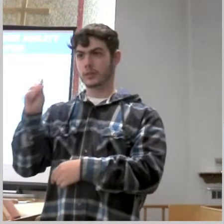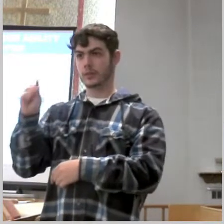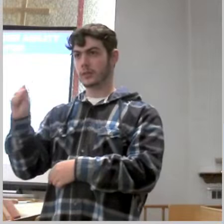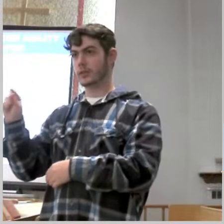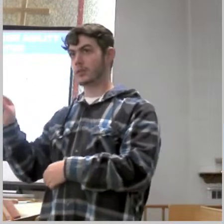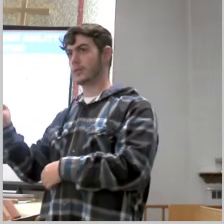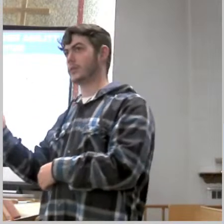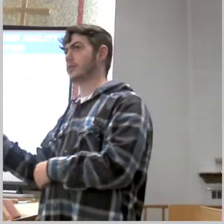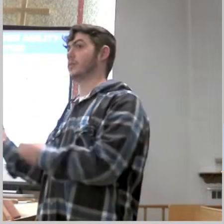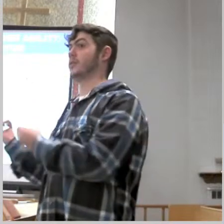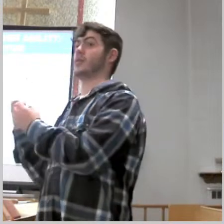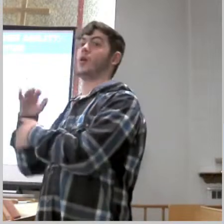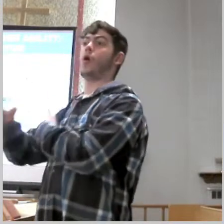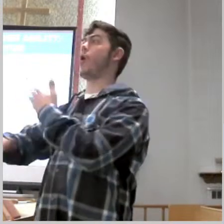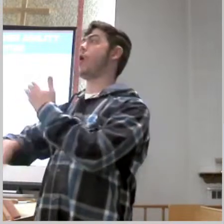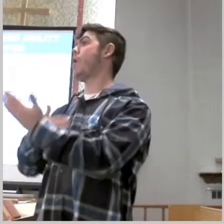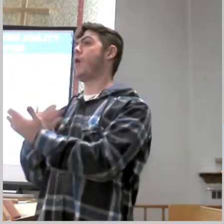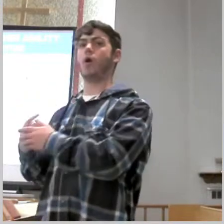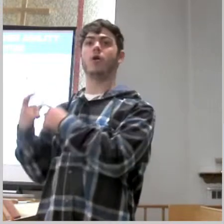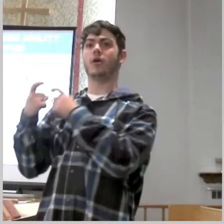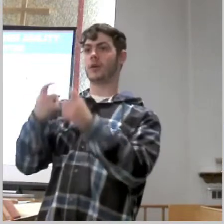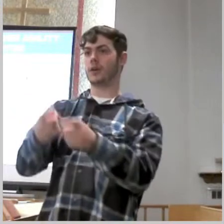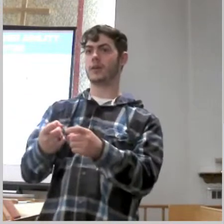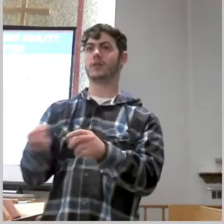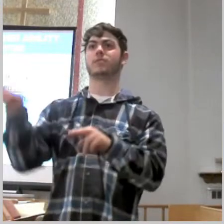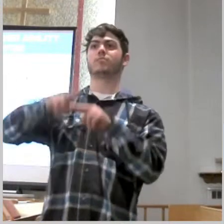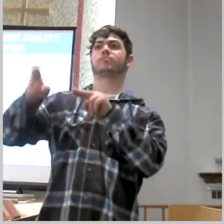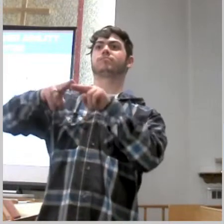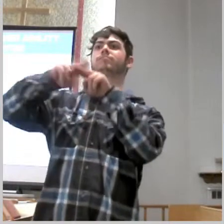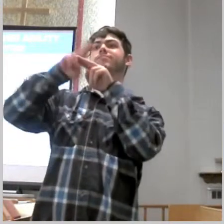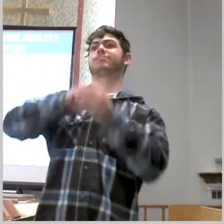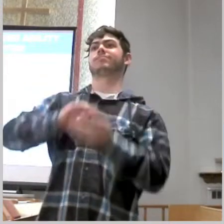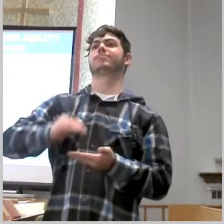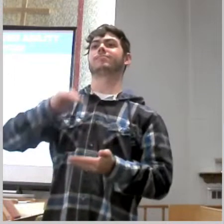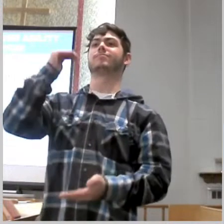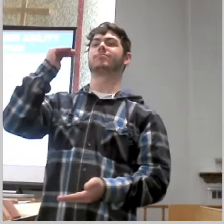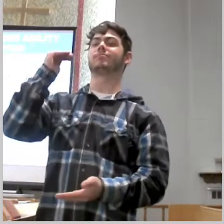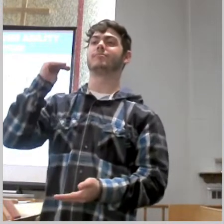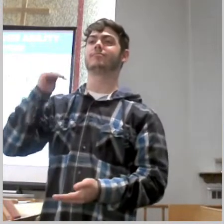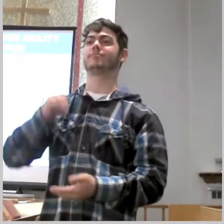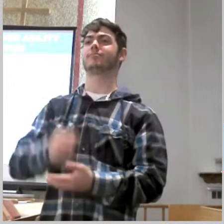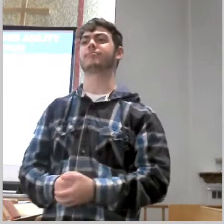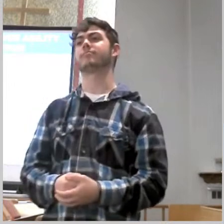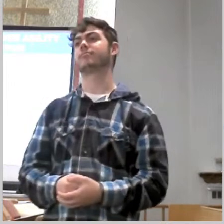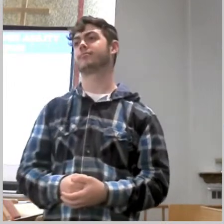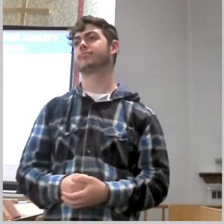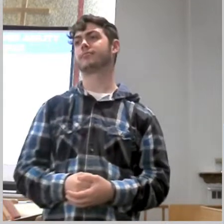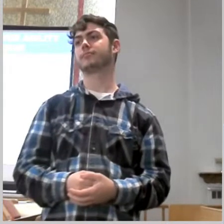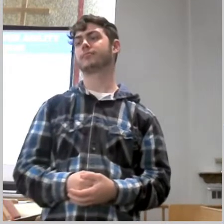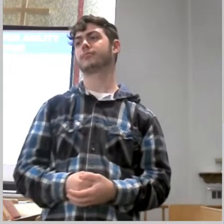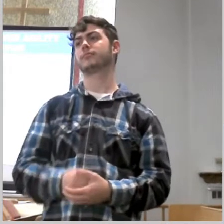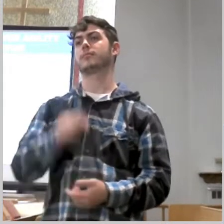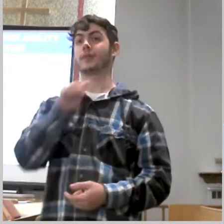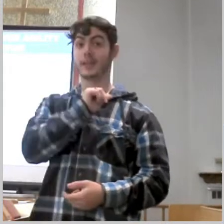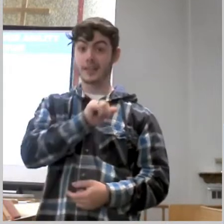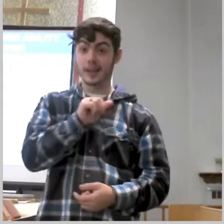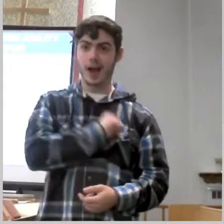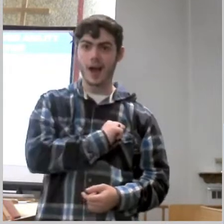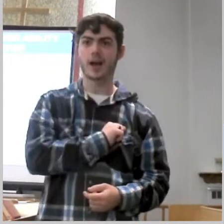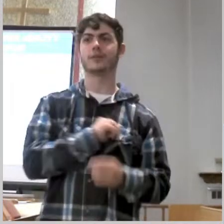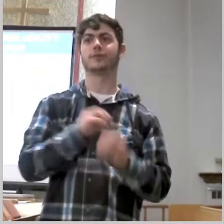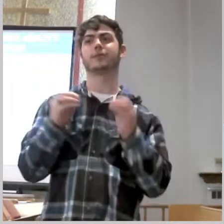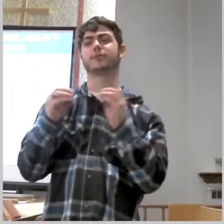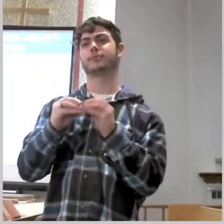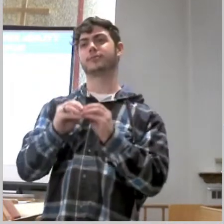ability collectively. So another thing we notice that is big here is their attitude. You see, because initially when